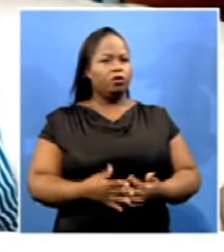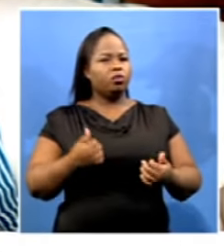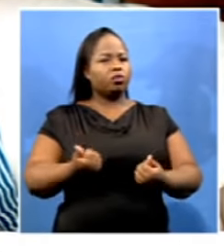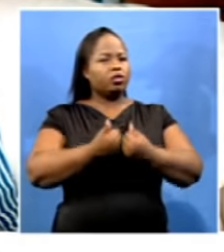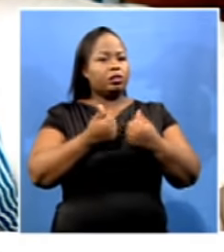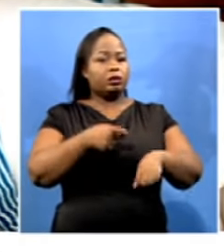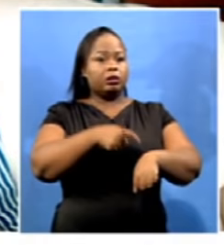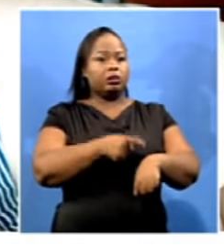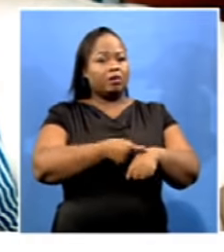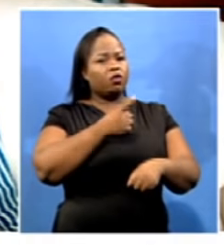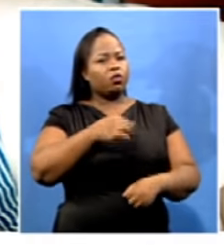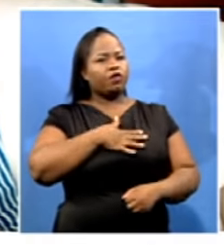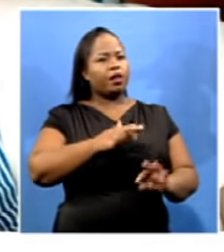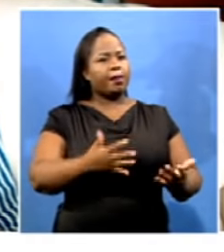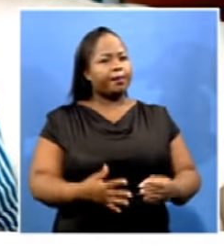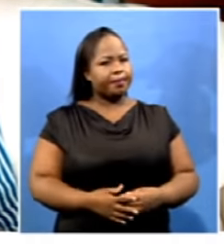challenging times as well for you.